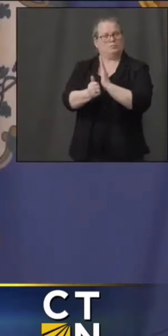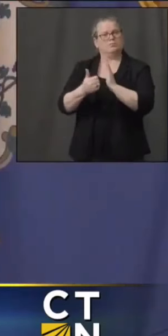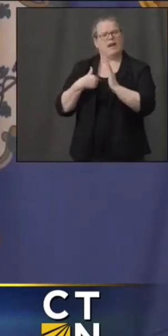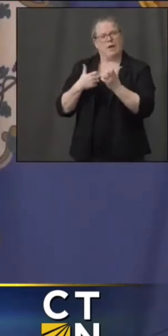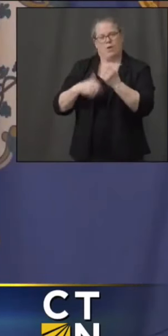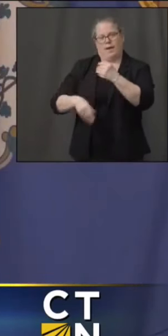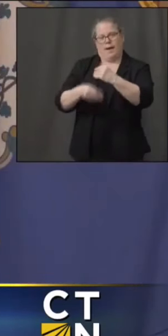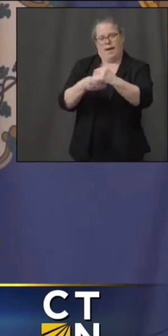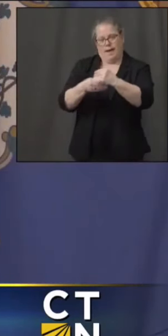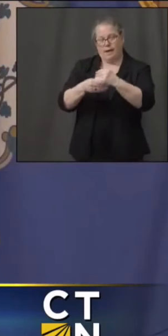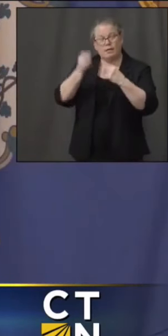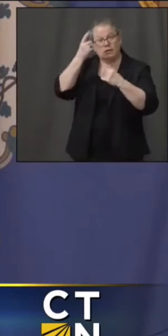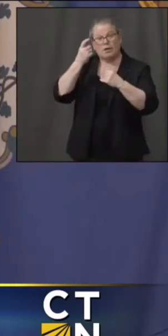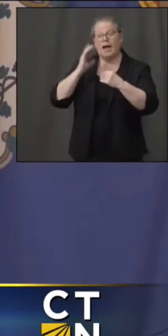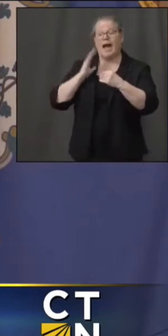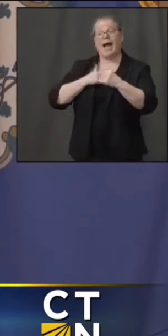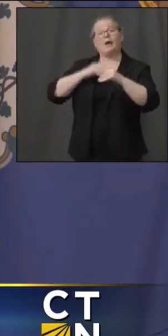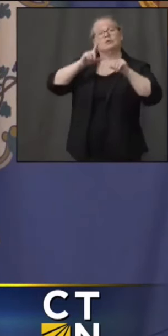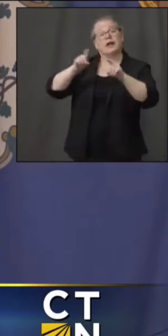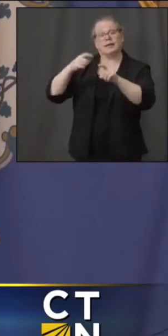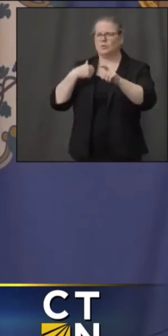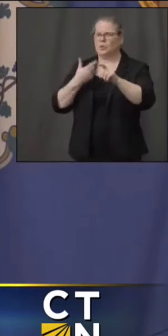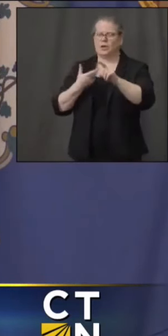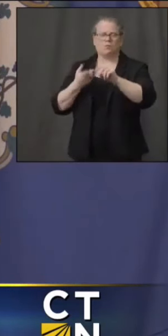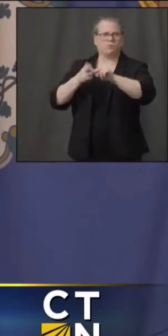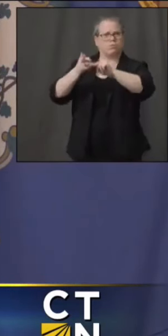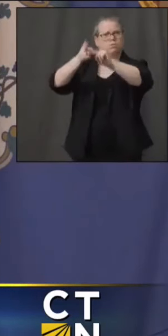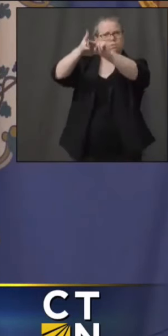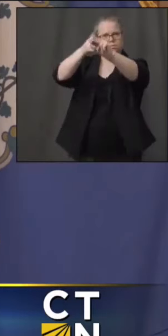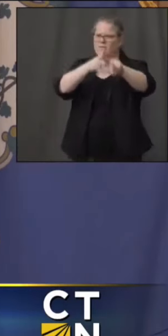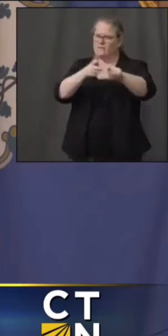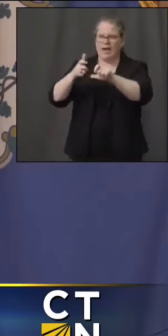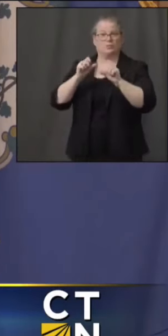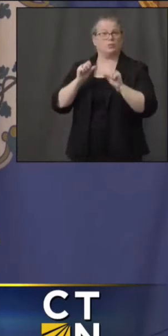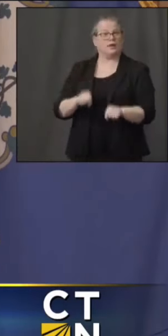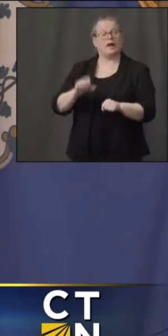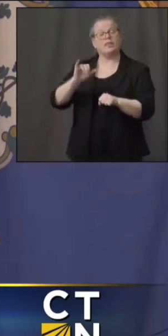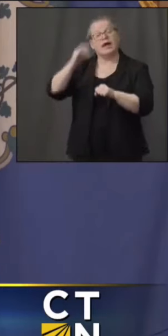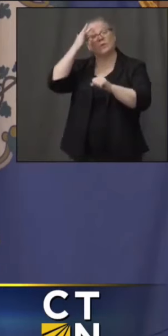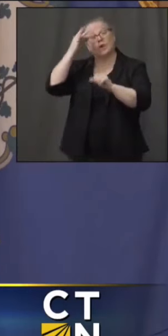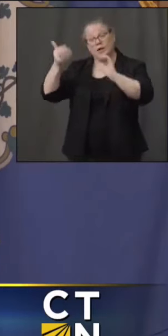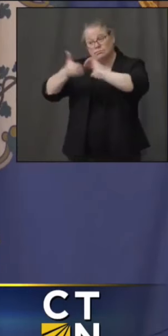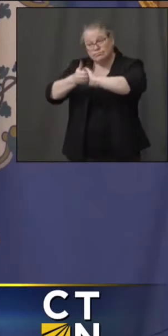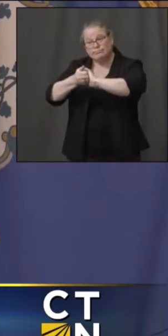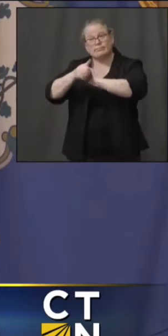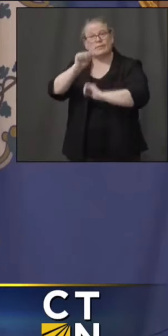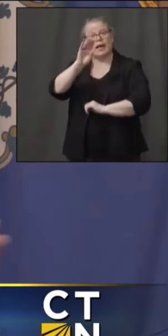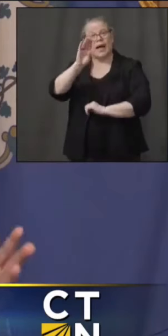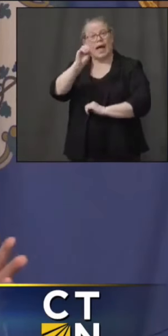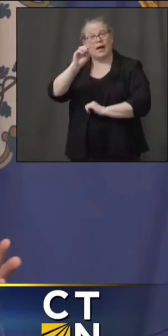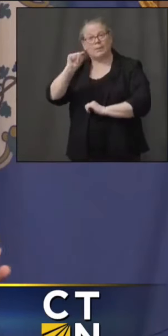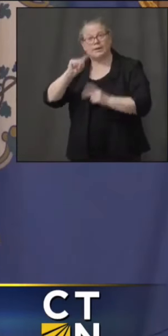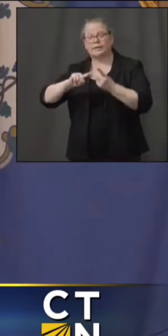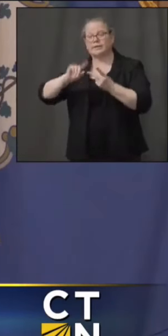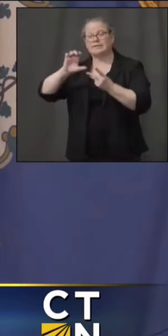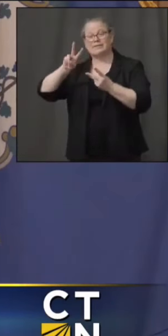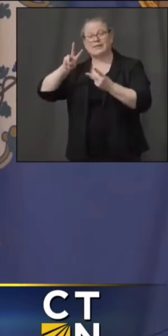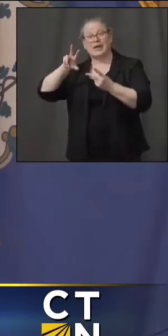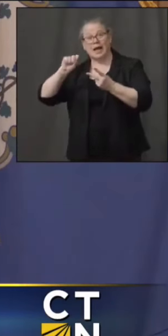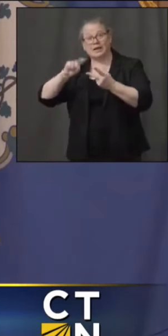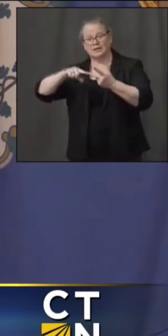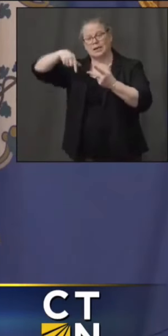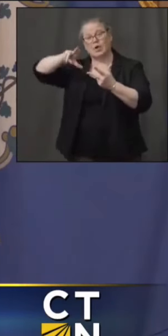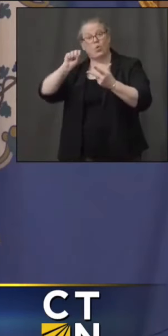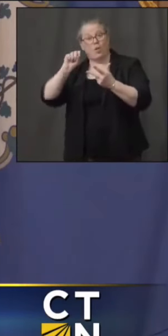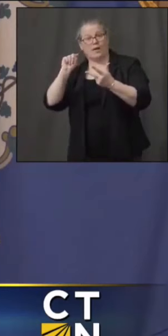we can. And that's the beauty of the relationship with Abbott and CVS and Quest. And by ramping it up, we want to